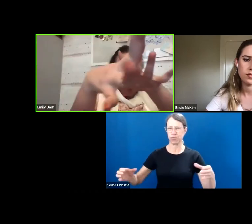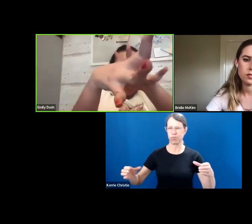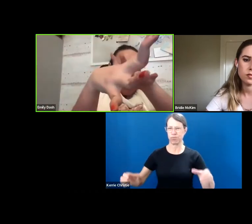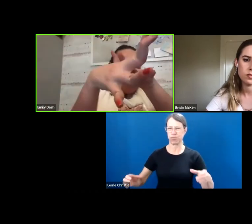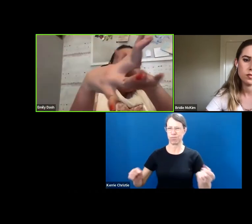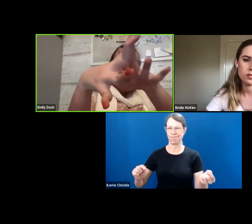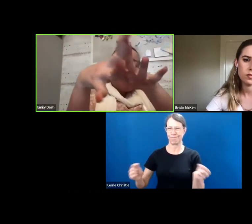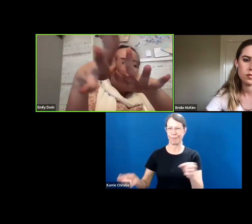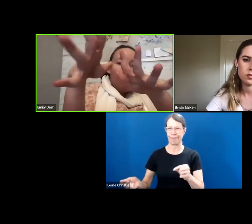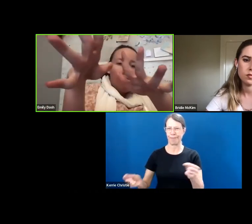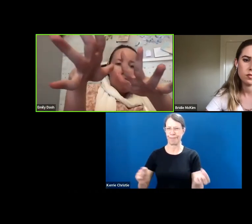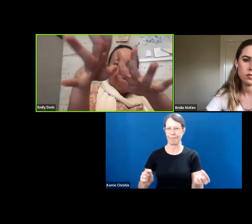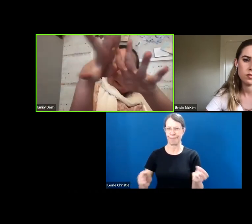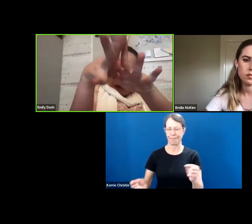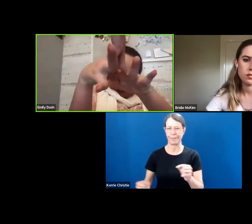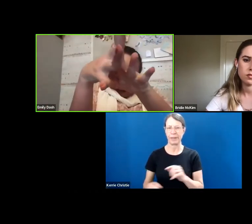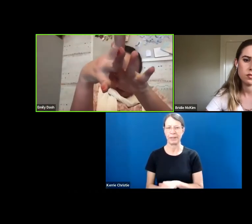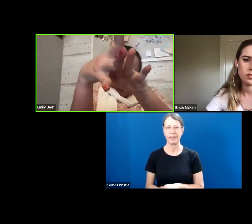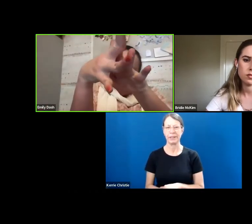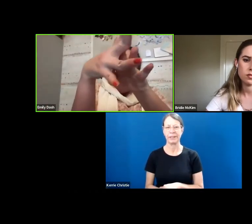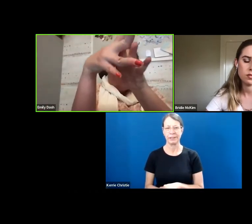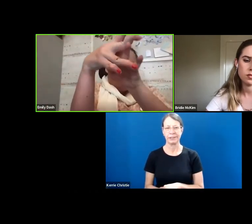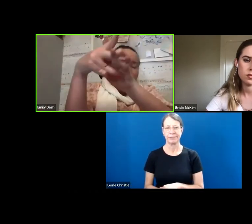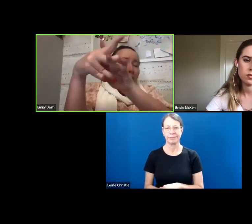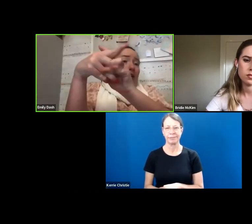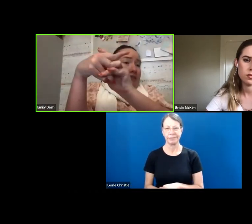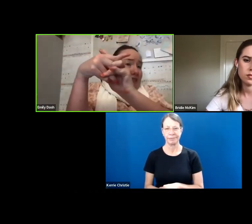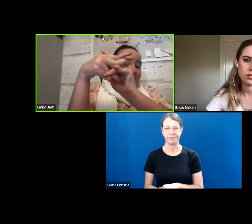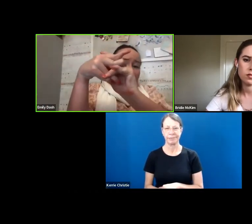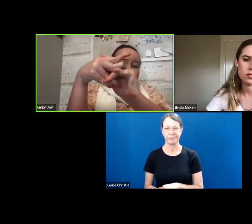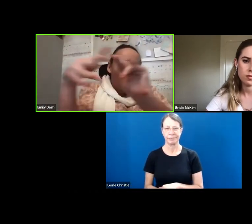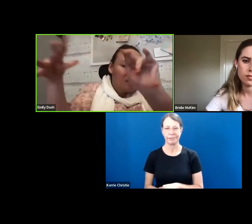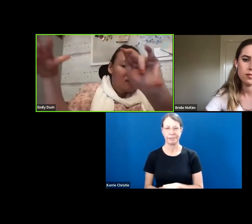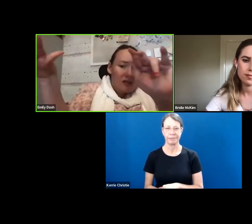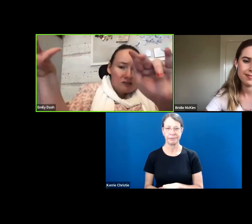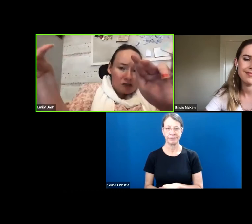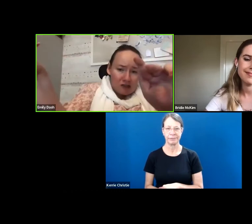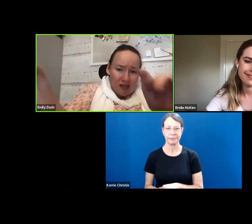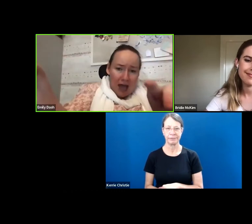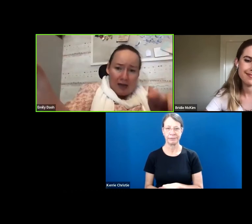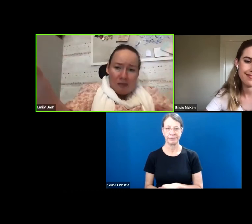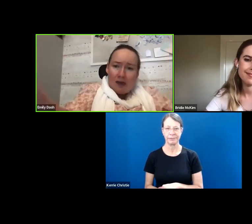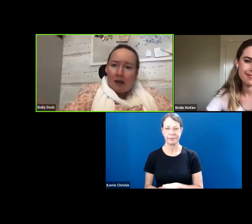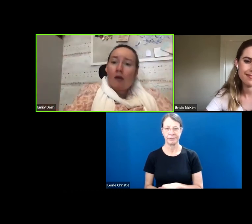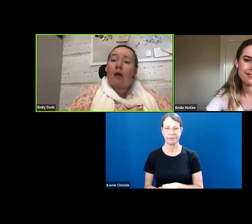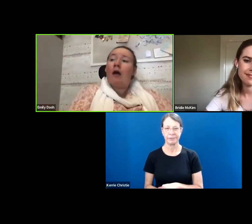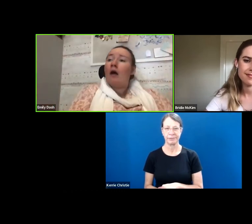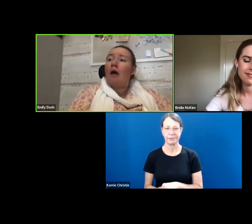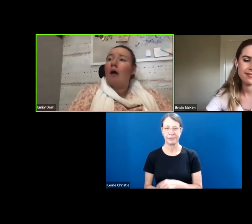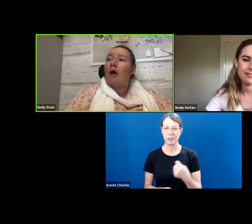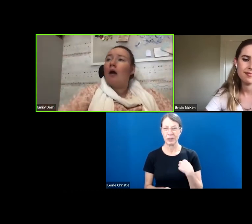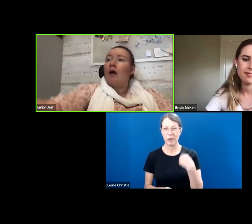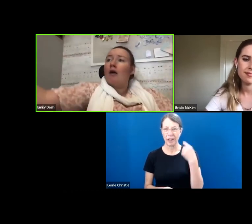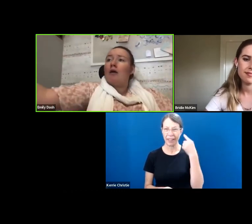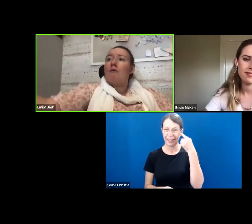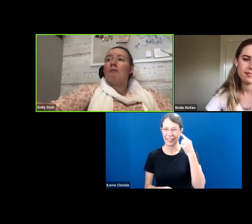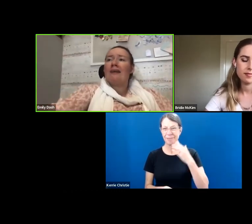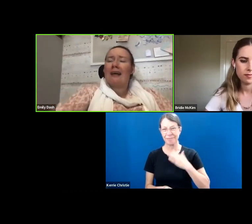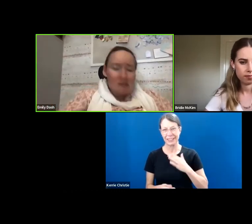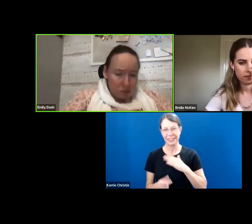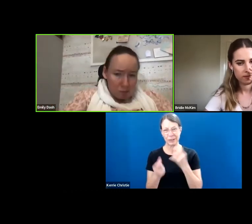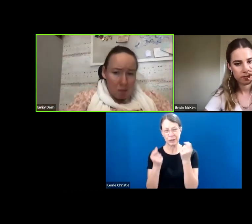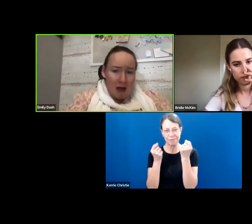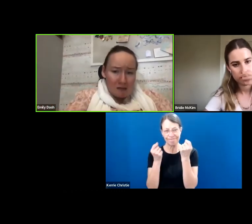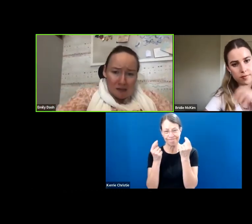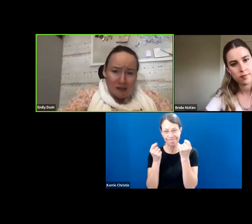needs to be an understanding of nuance in these discussions, and that we